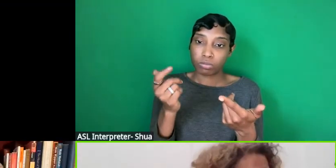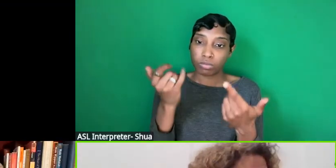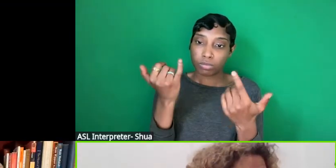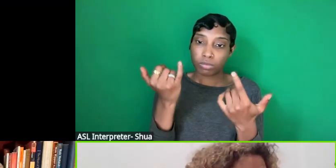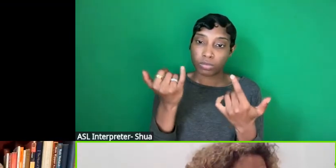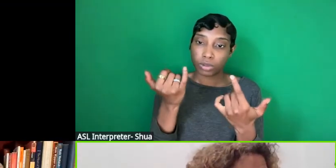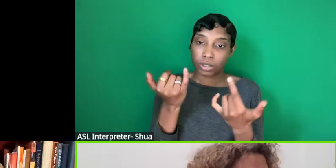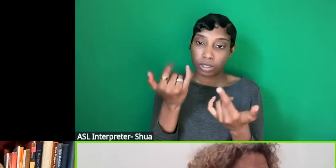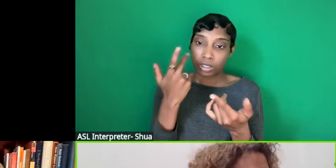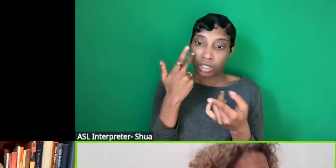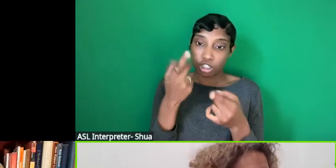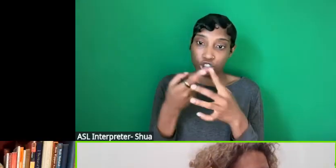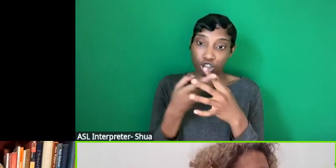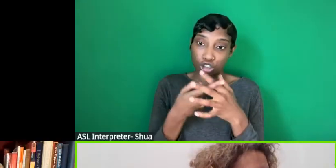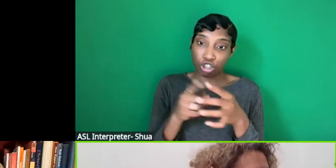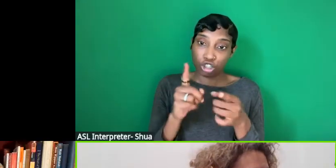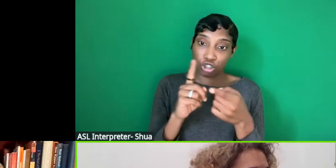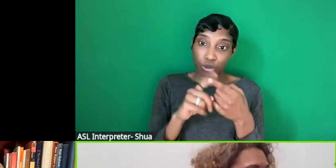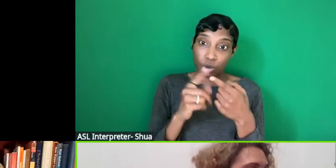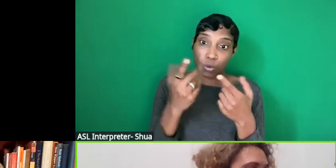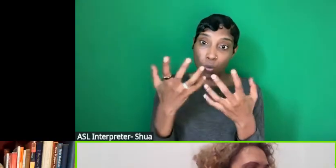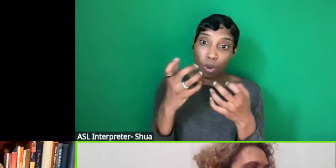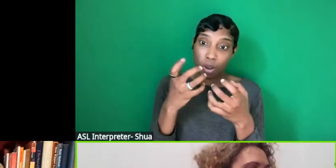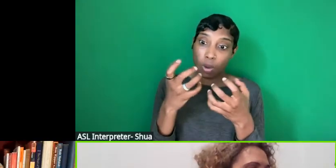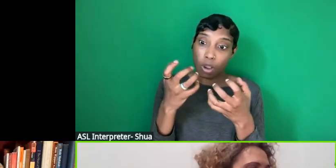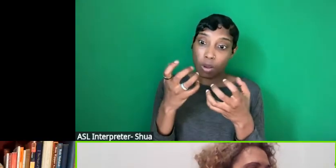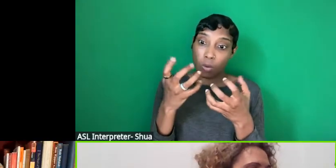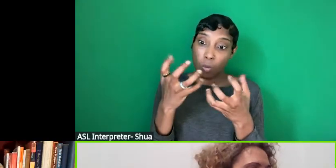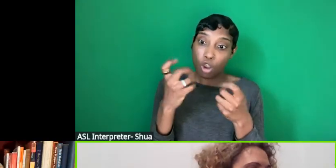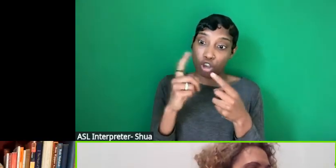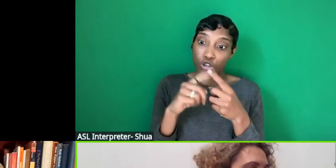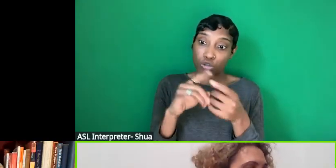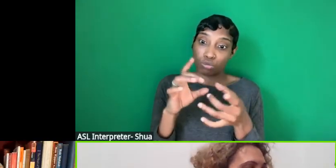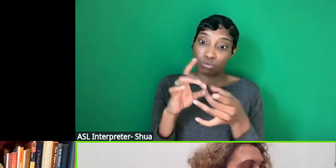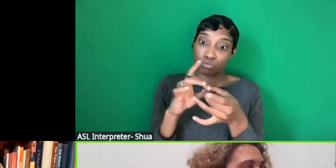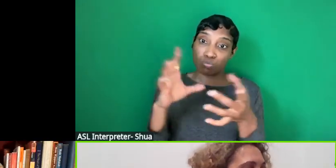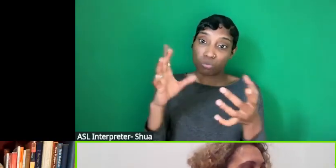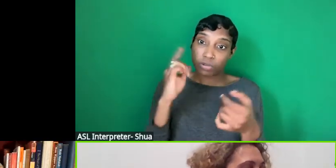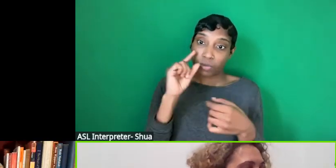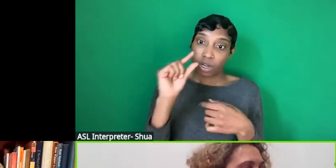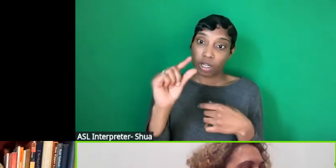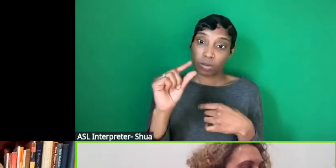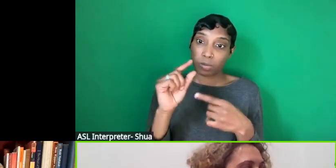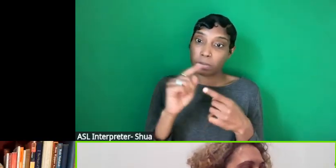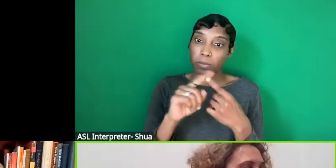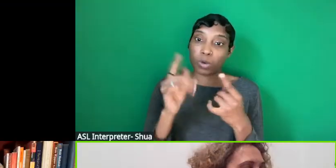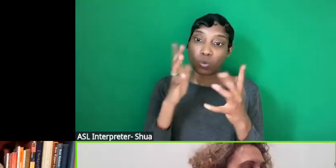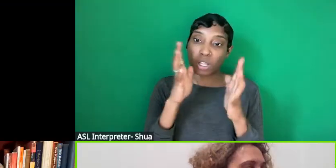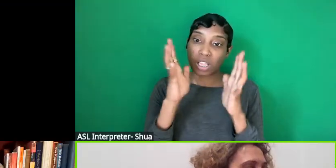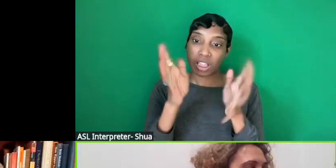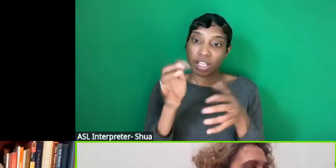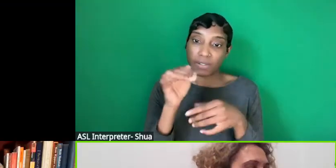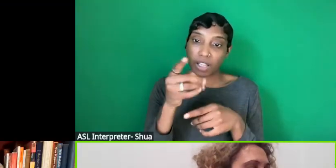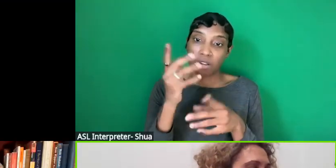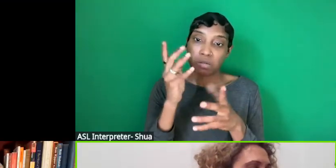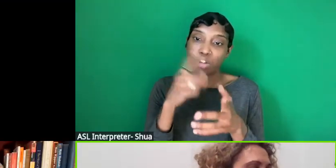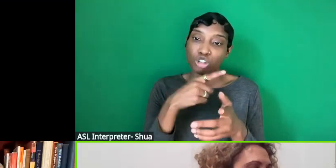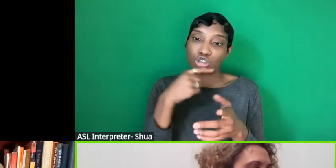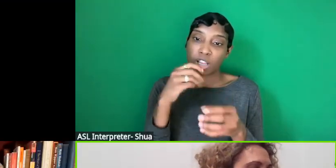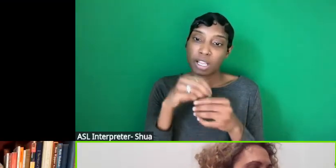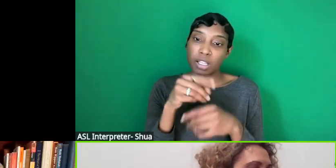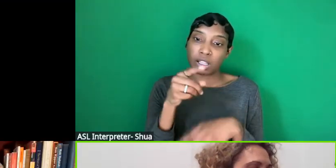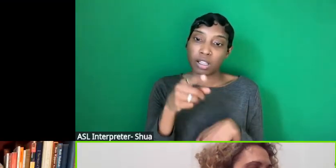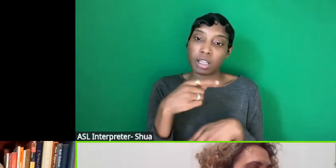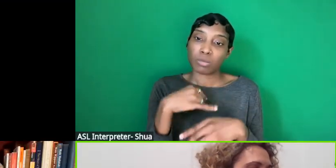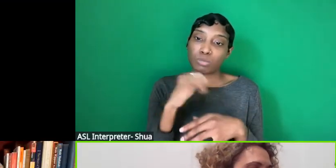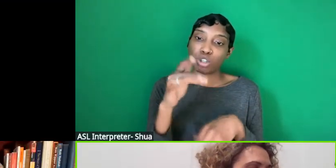come out, but you see it's starting to. It wants to a little, but no. So we're going to leave it in there, and then it will just dry in there. I'm just pushing